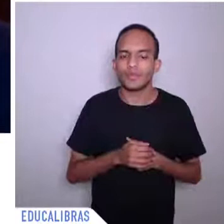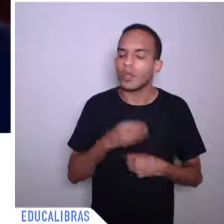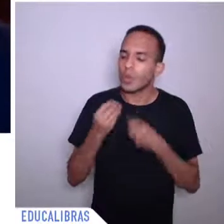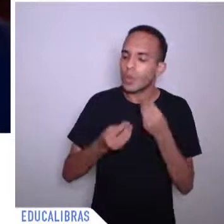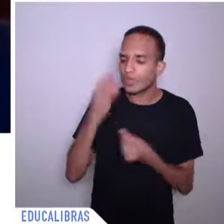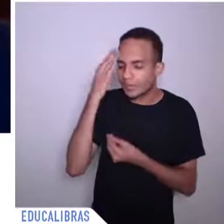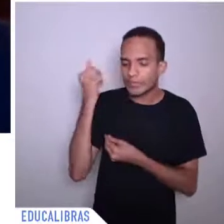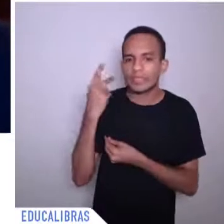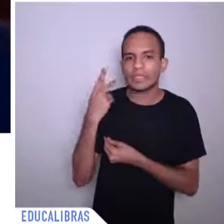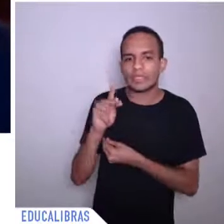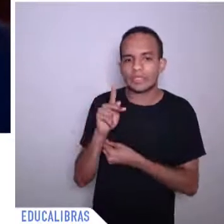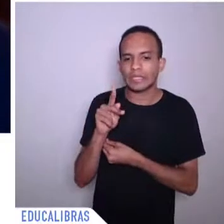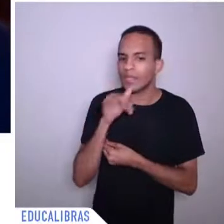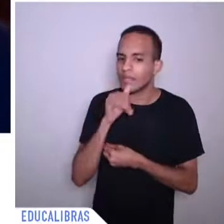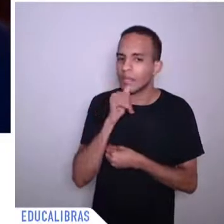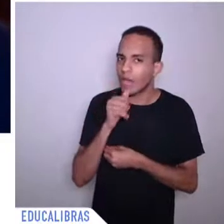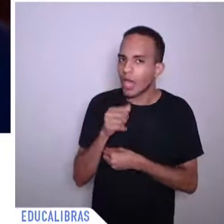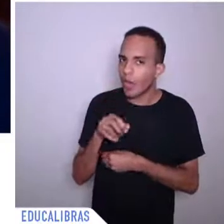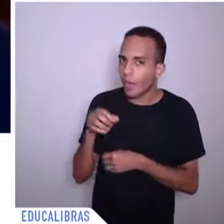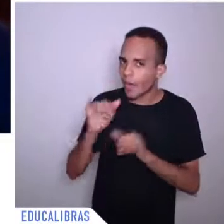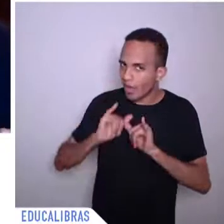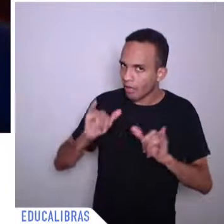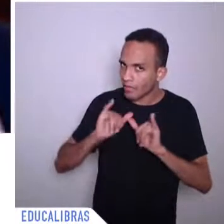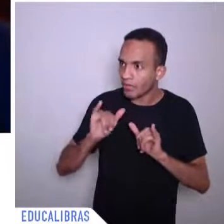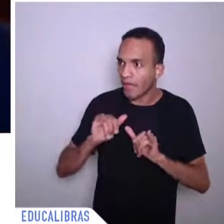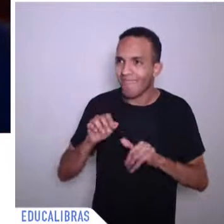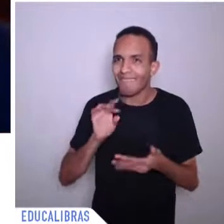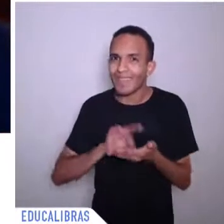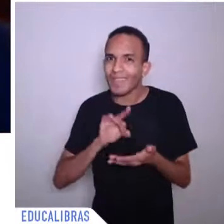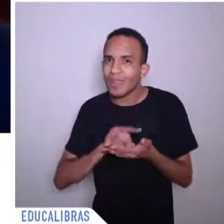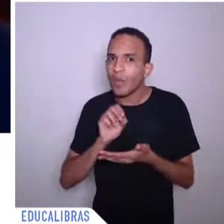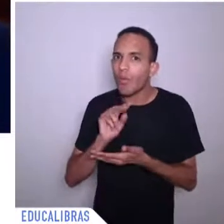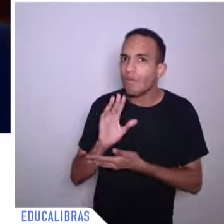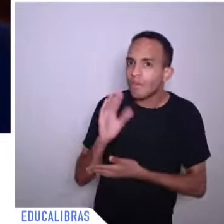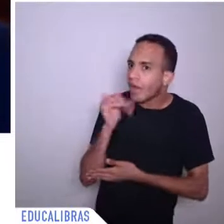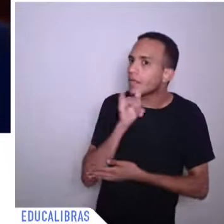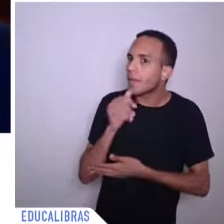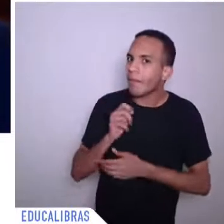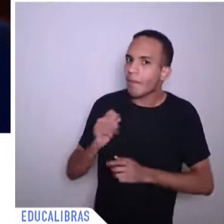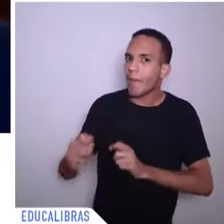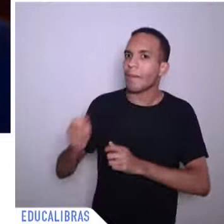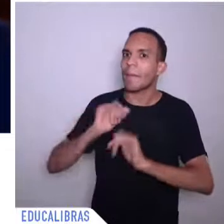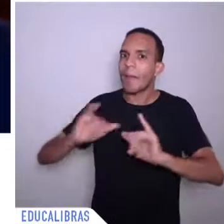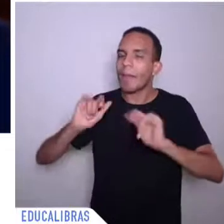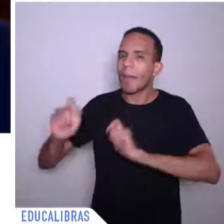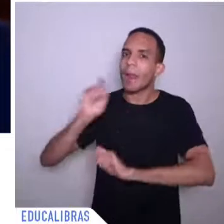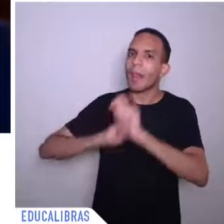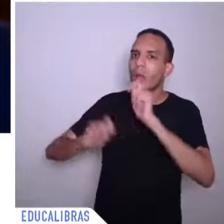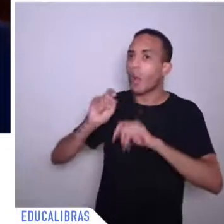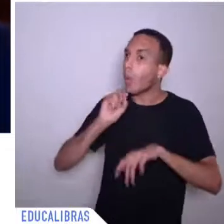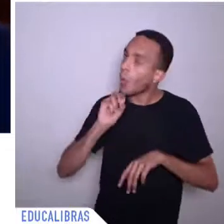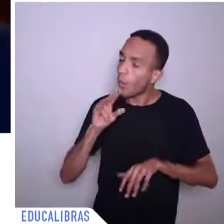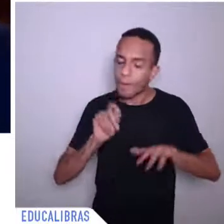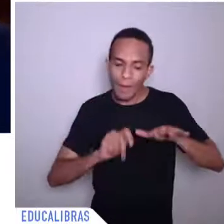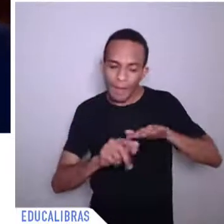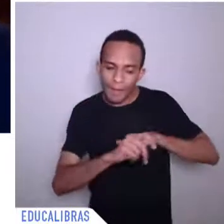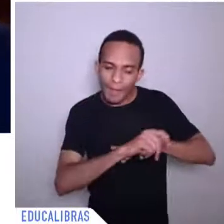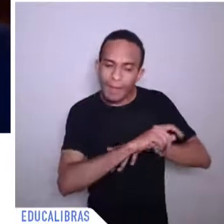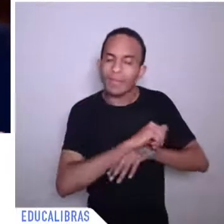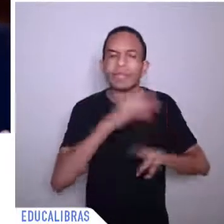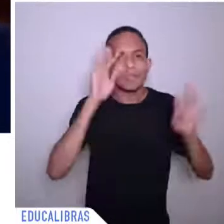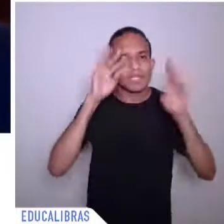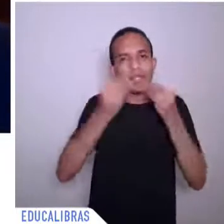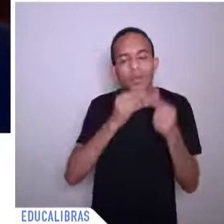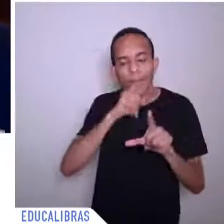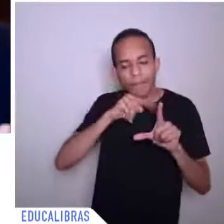as how to know if news are fake or not, how to